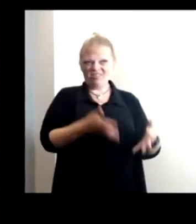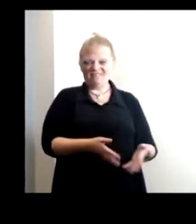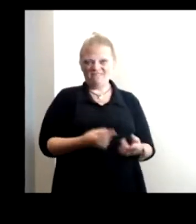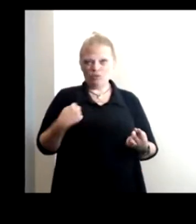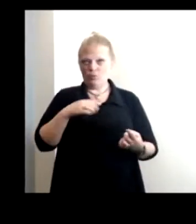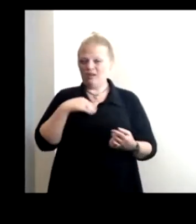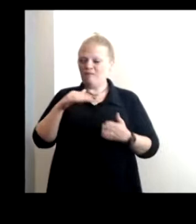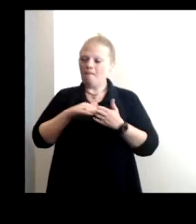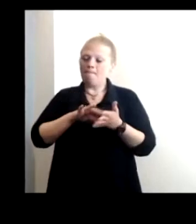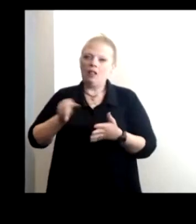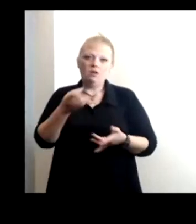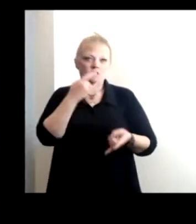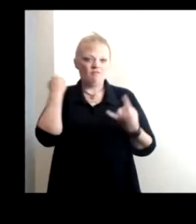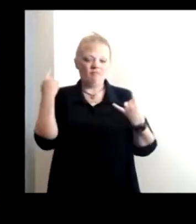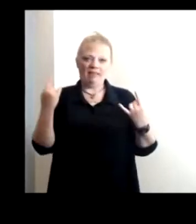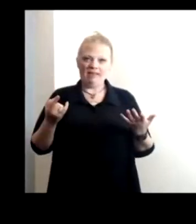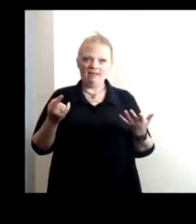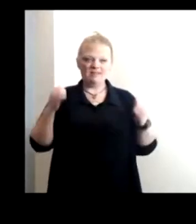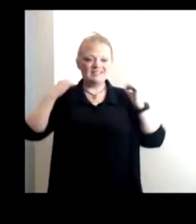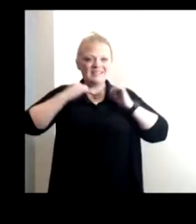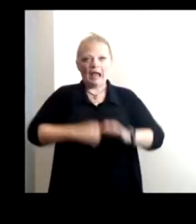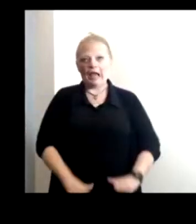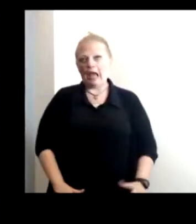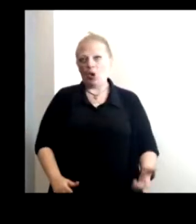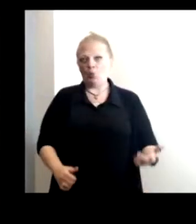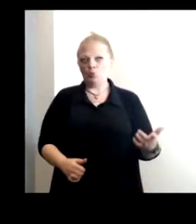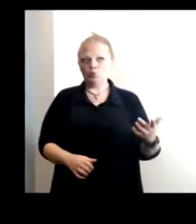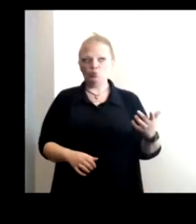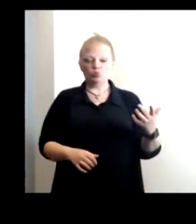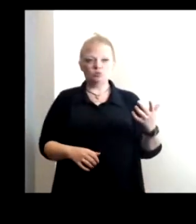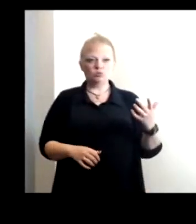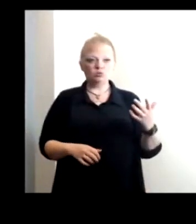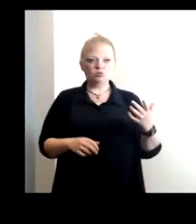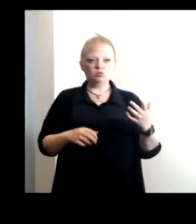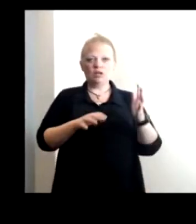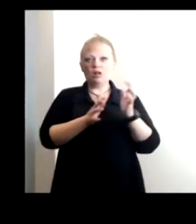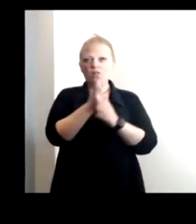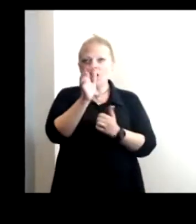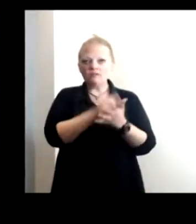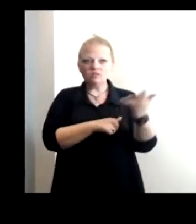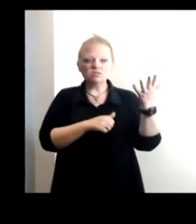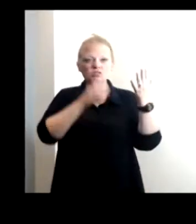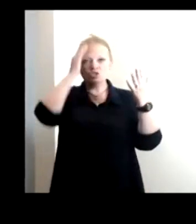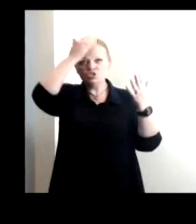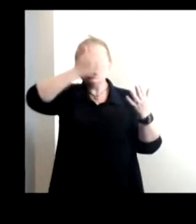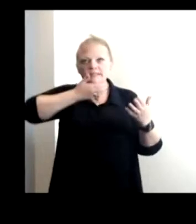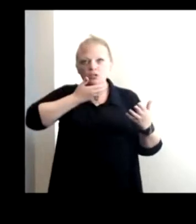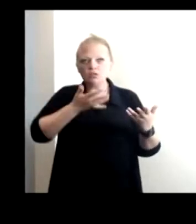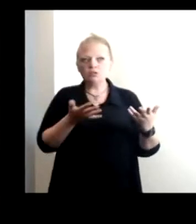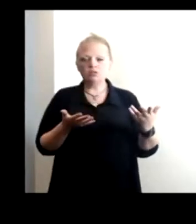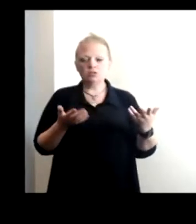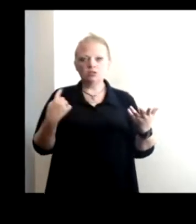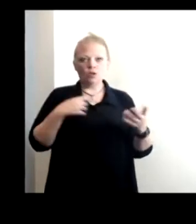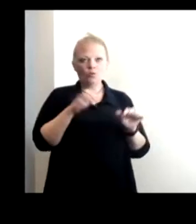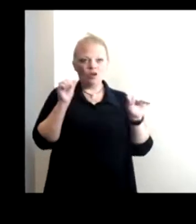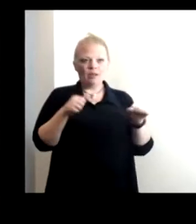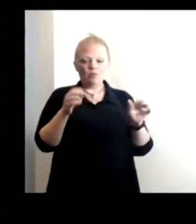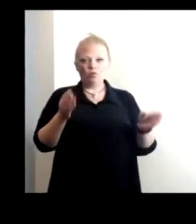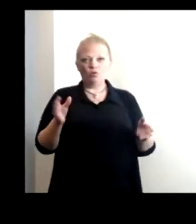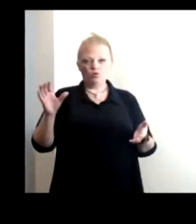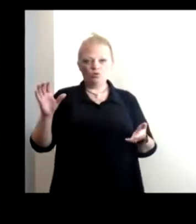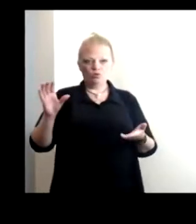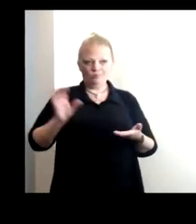we have millions of masks, gowns, nitrile gloves, face shields. So we were able to provide